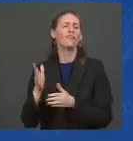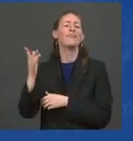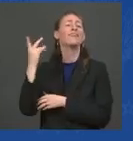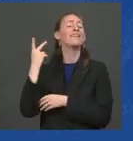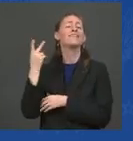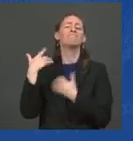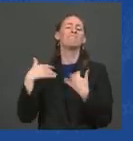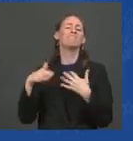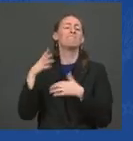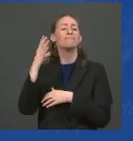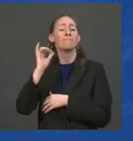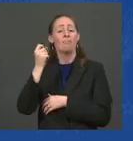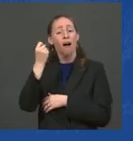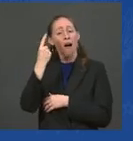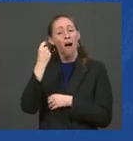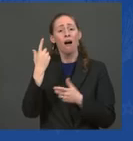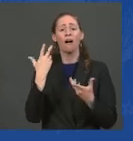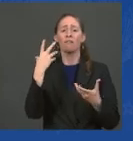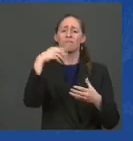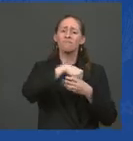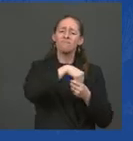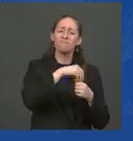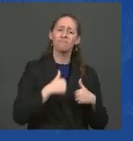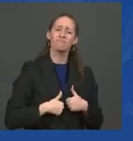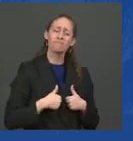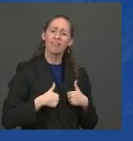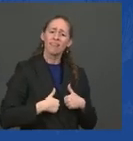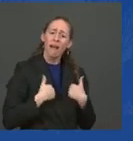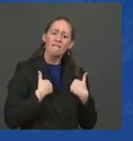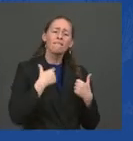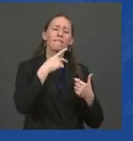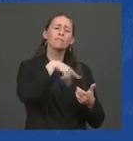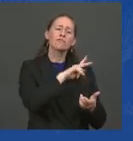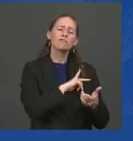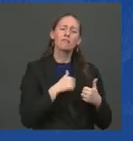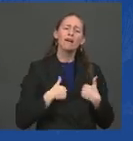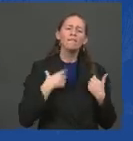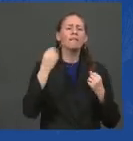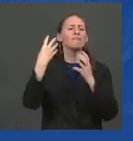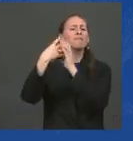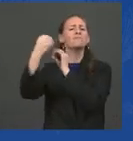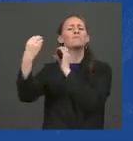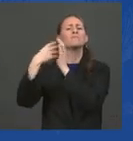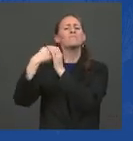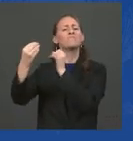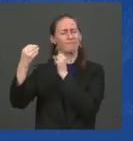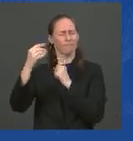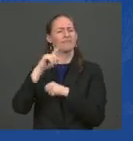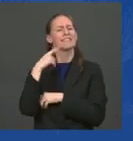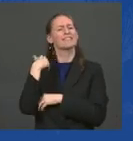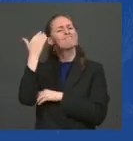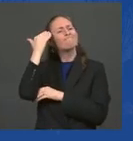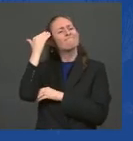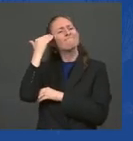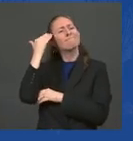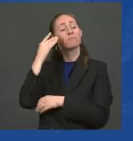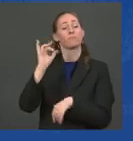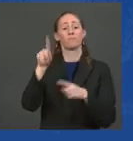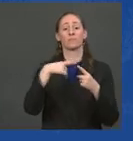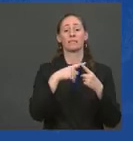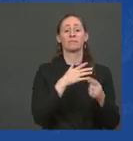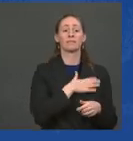both personally and substantively grounded. When my sister passed away some years ago in Rhode